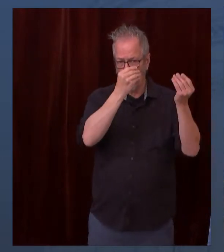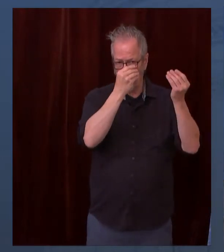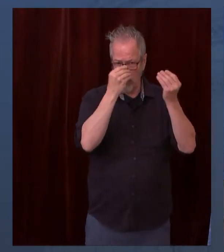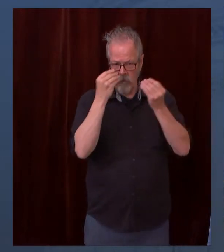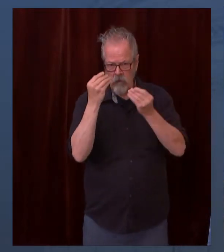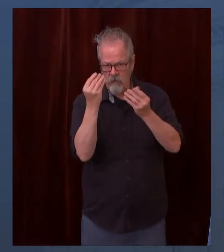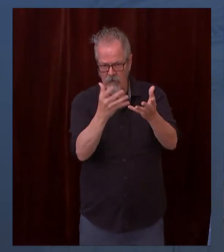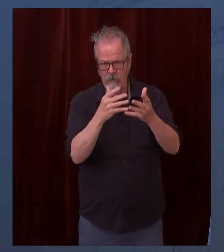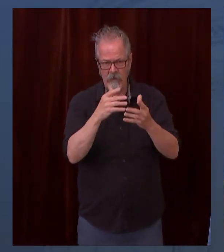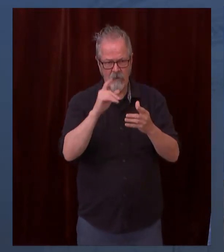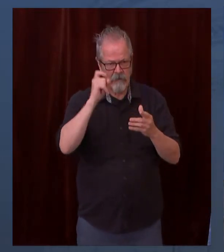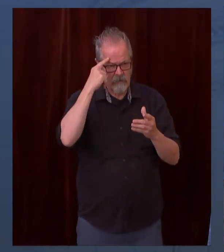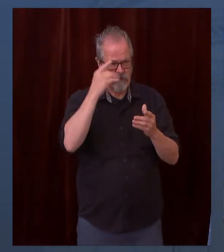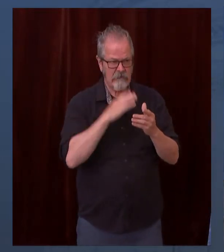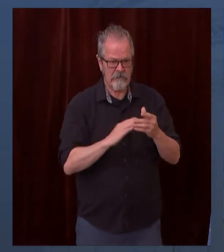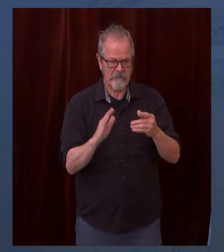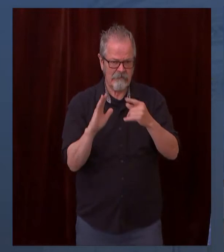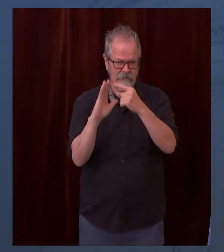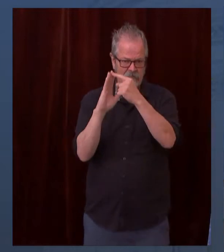Go ahead, Cheryl.